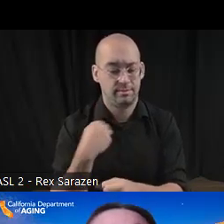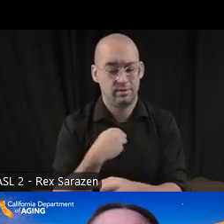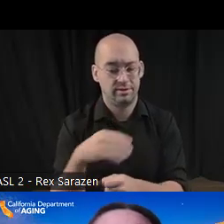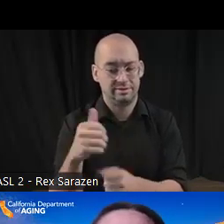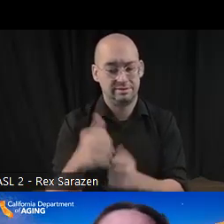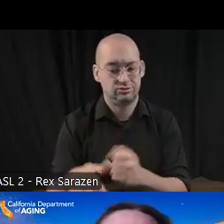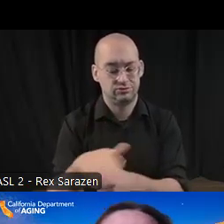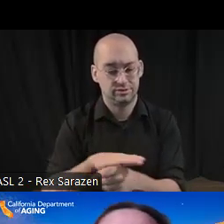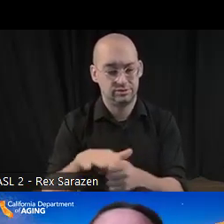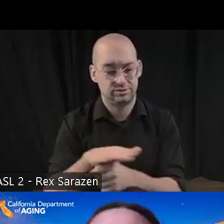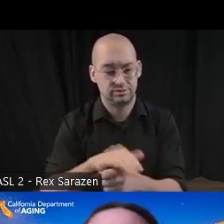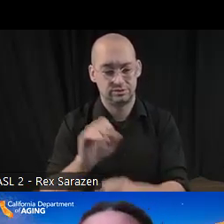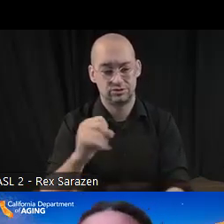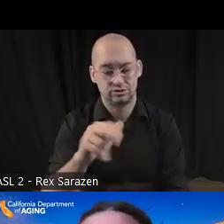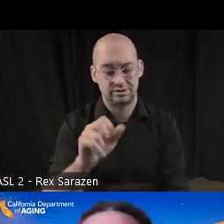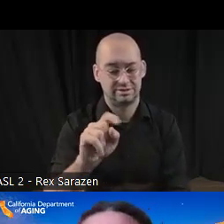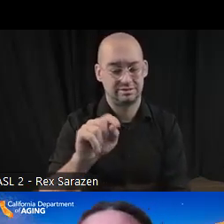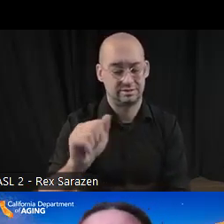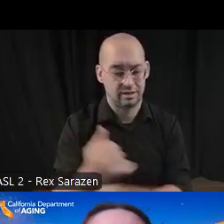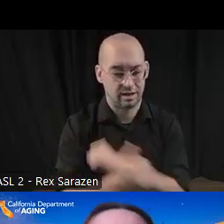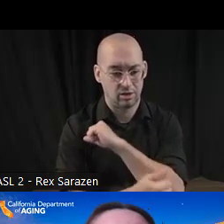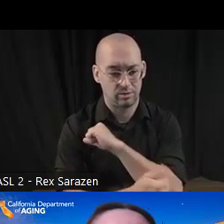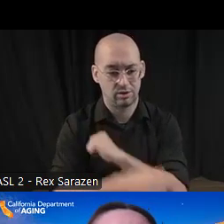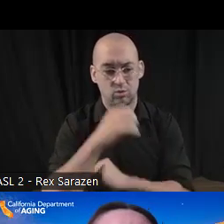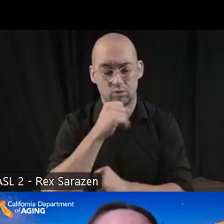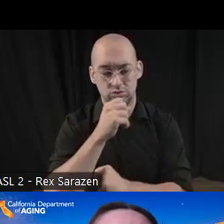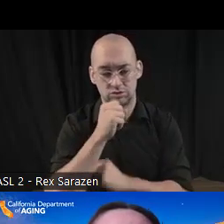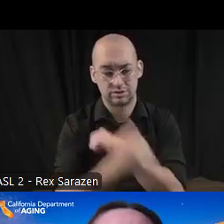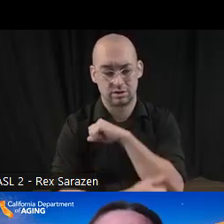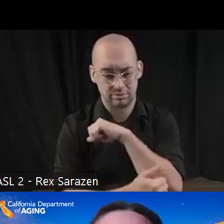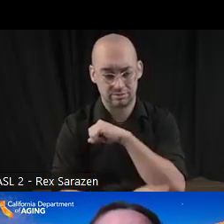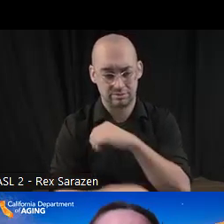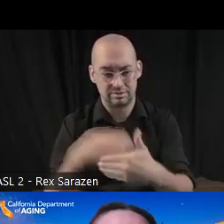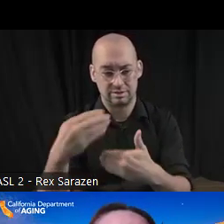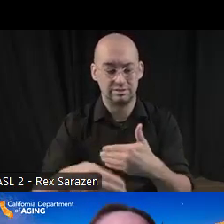from Shasta County all the way to Orange County. Next slide.